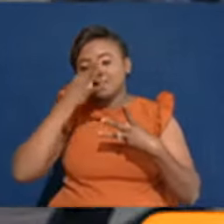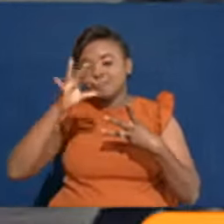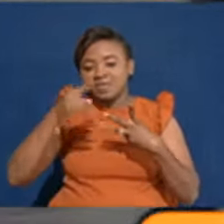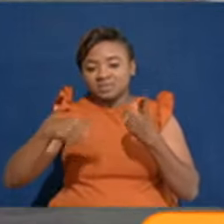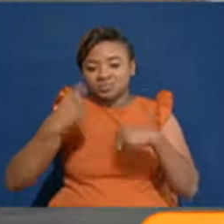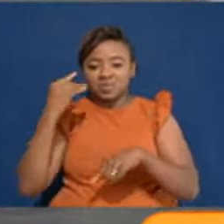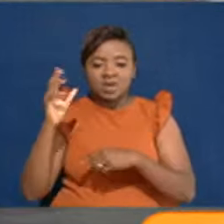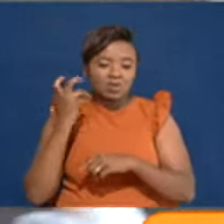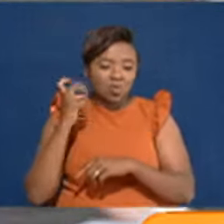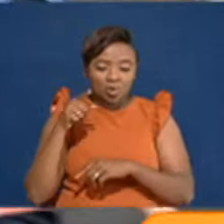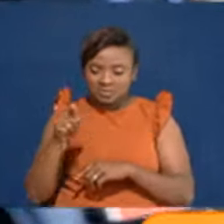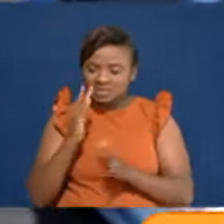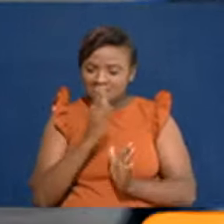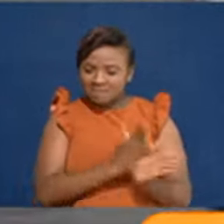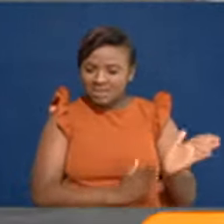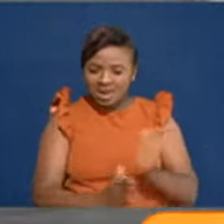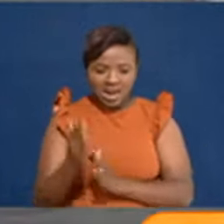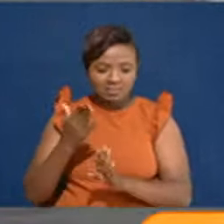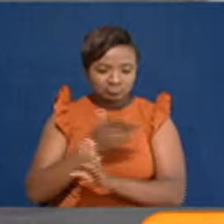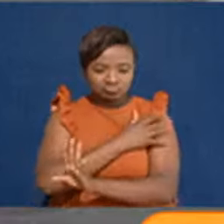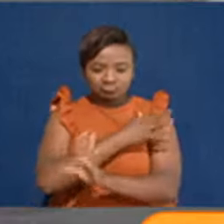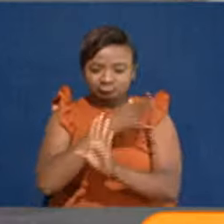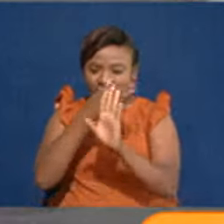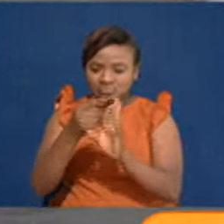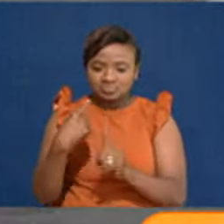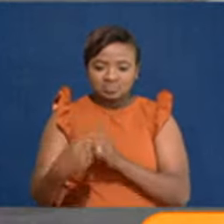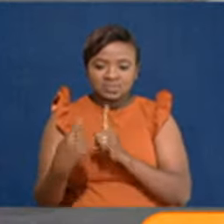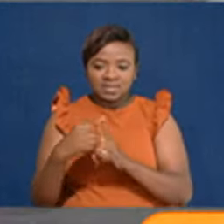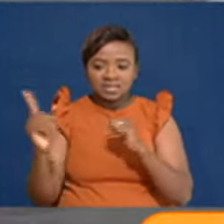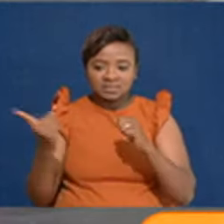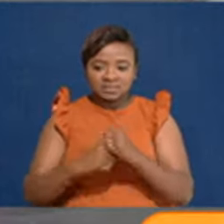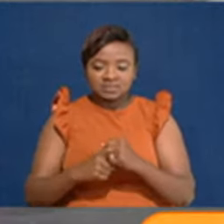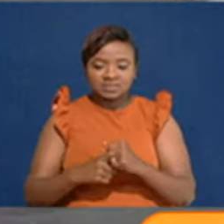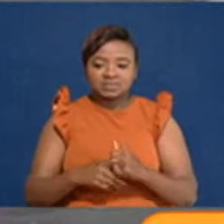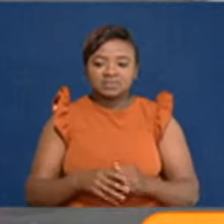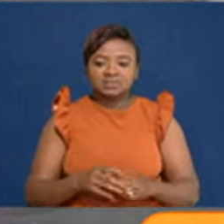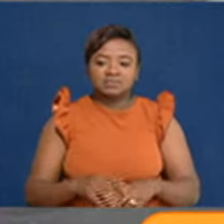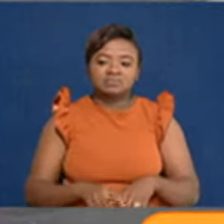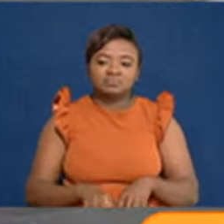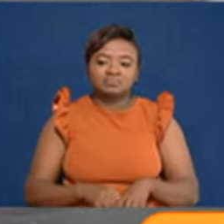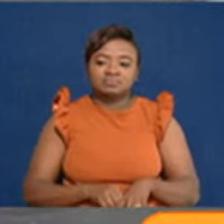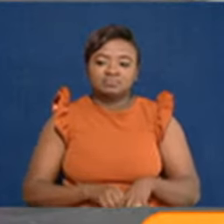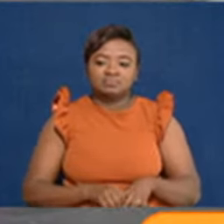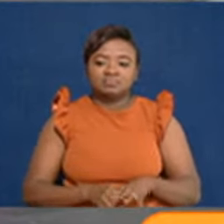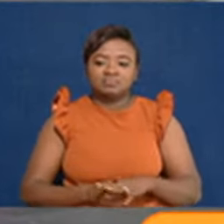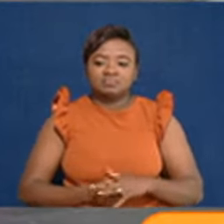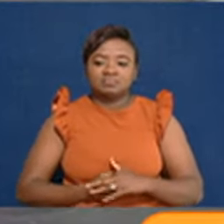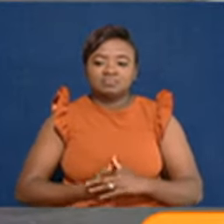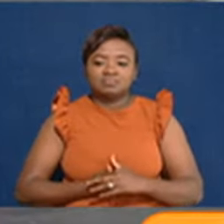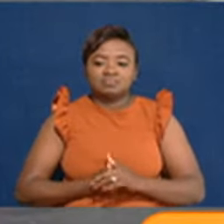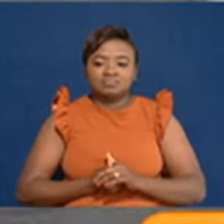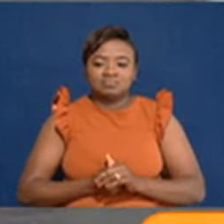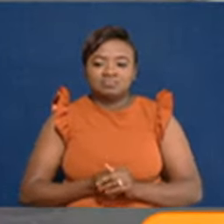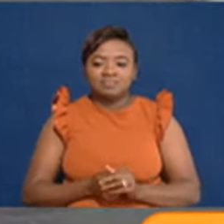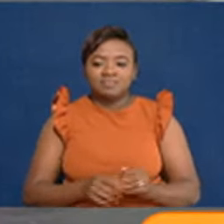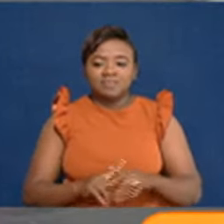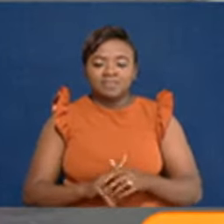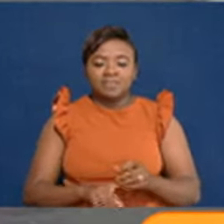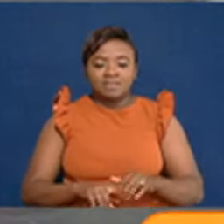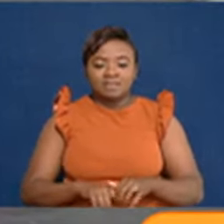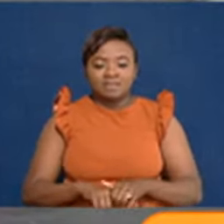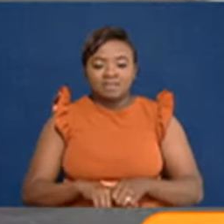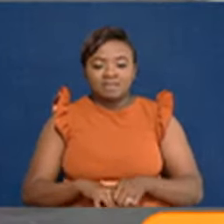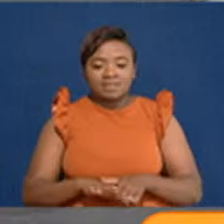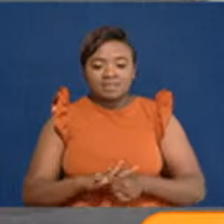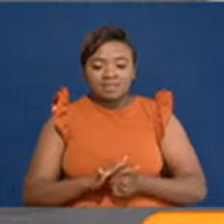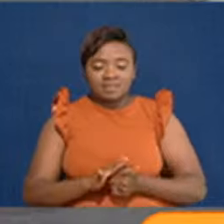that they had planned for the last 6 years, ever since they were told that they'll be hosting the Olympic Games. So that is what they've done. But our own Shujaa,